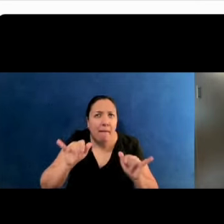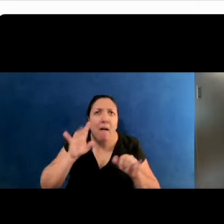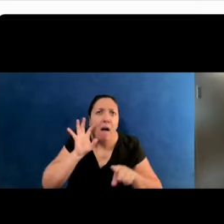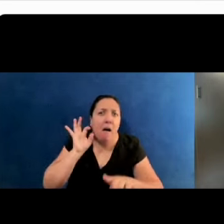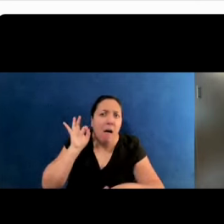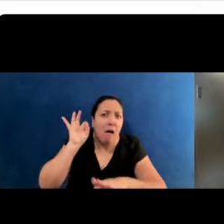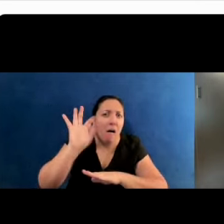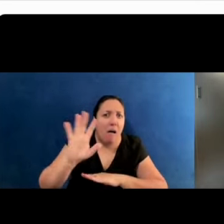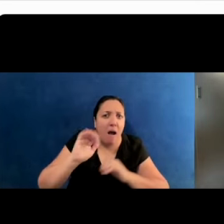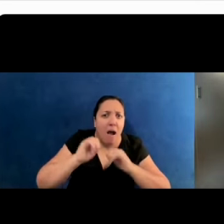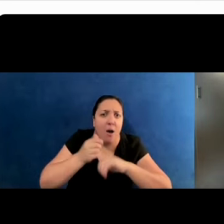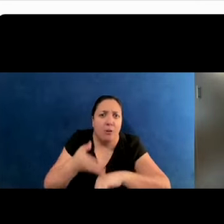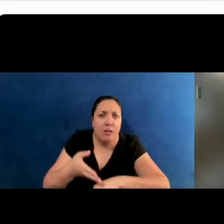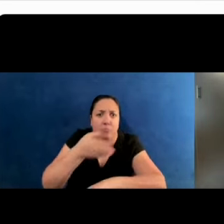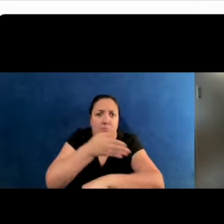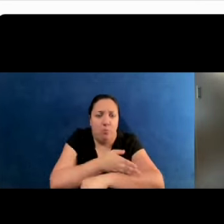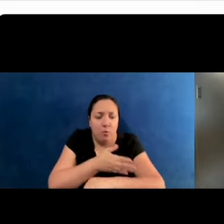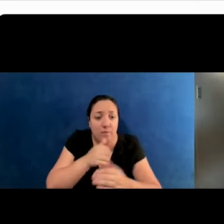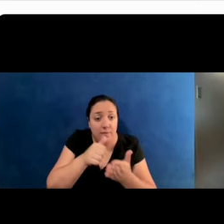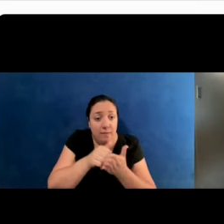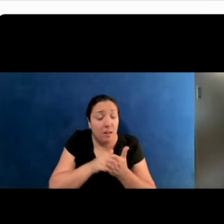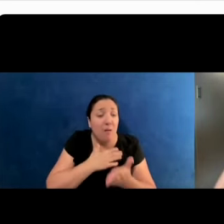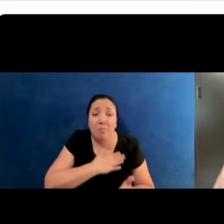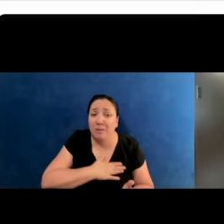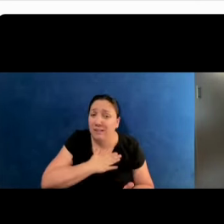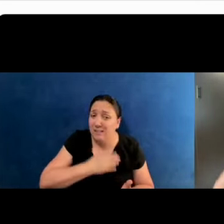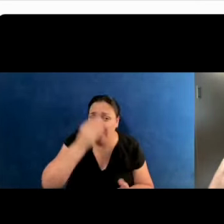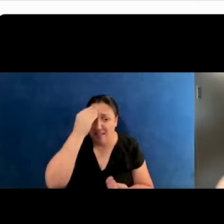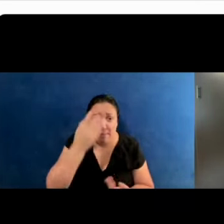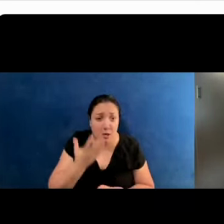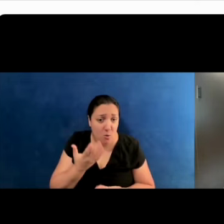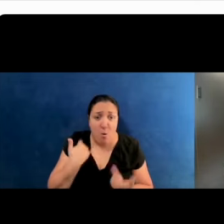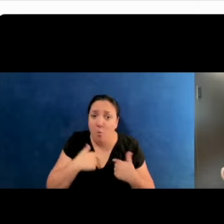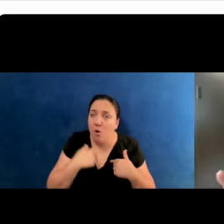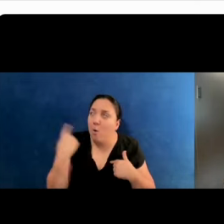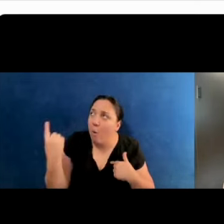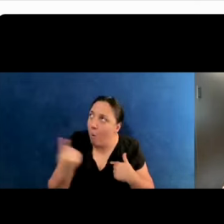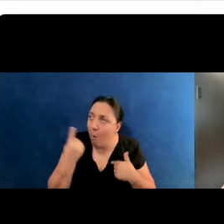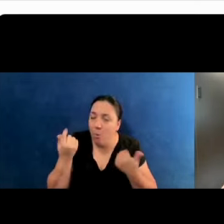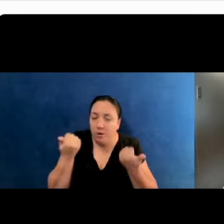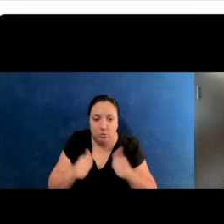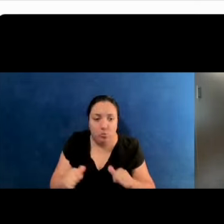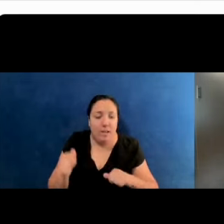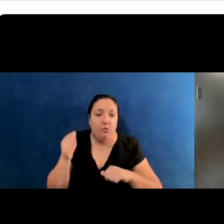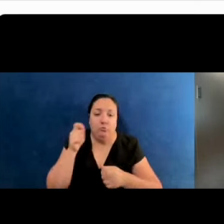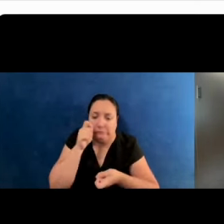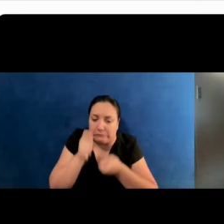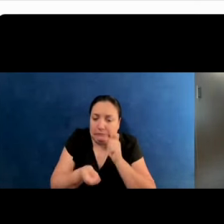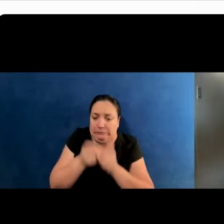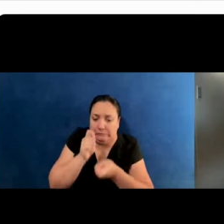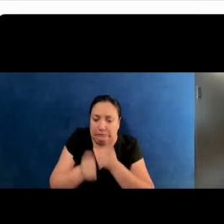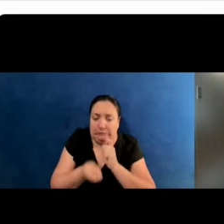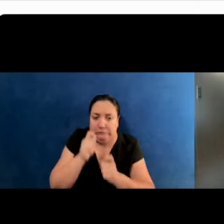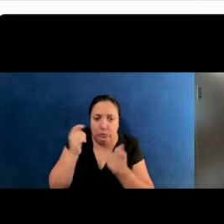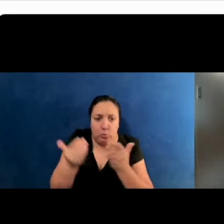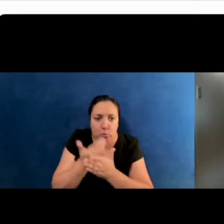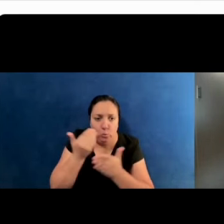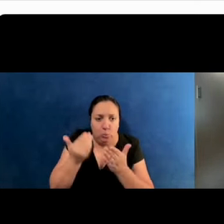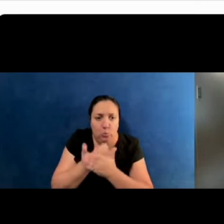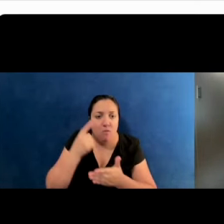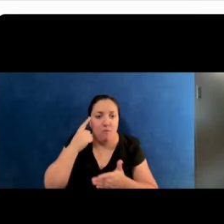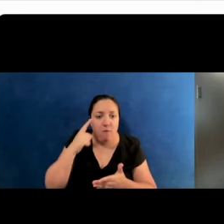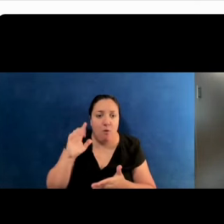more engaging and easier to use for you, please let us know. We are constantly making updates and edits to our systems based